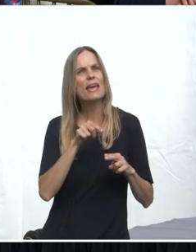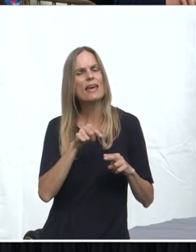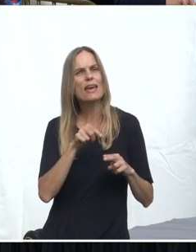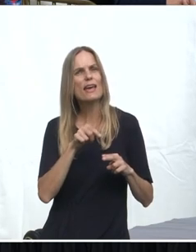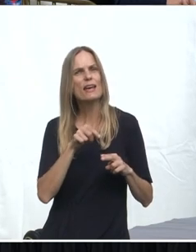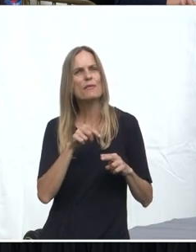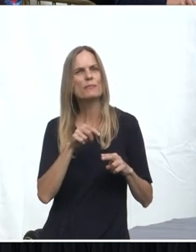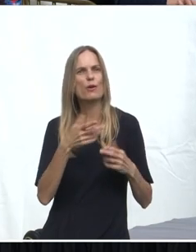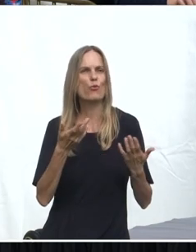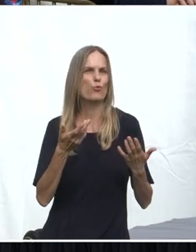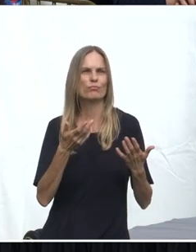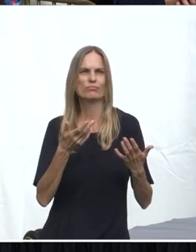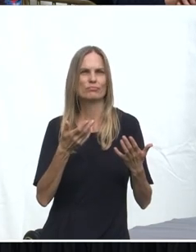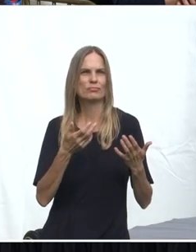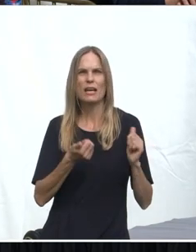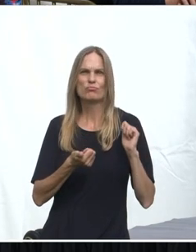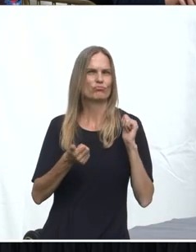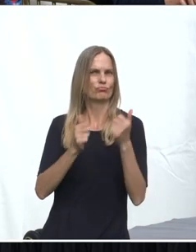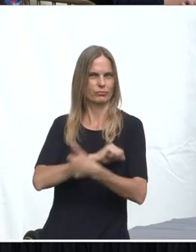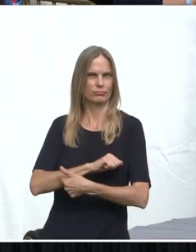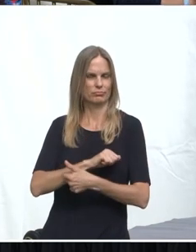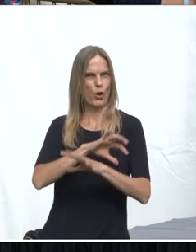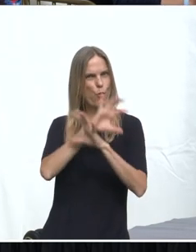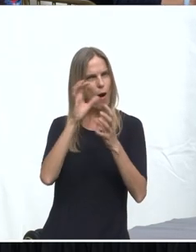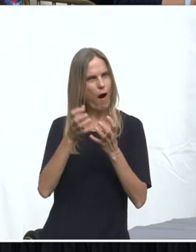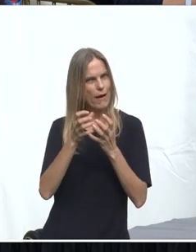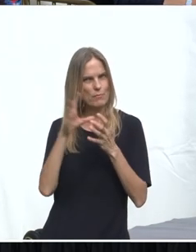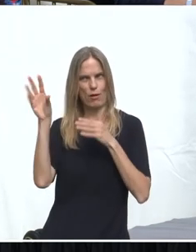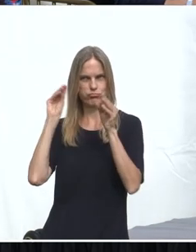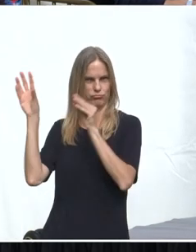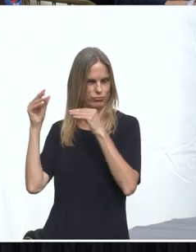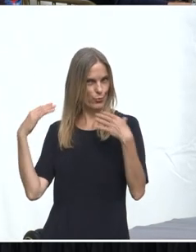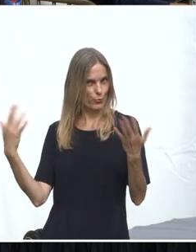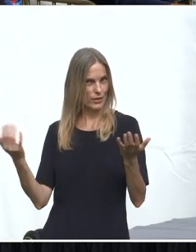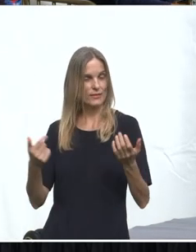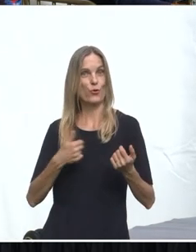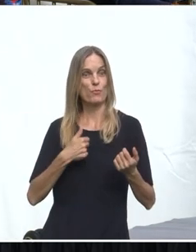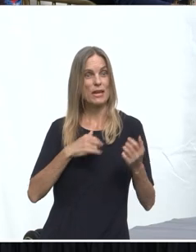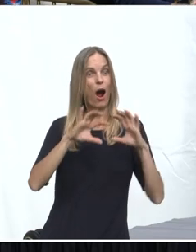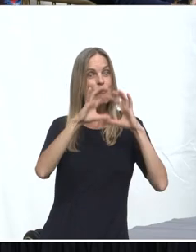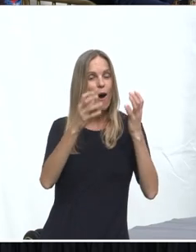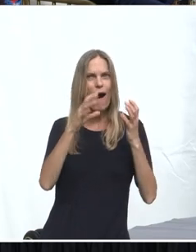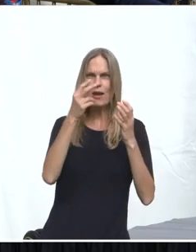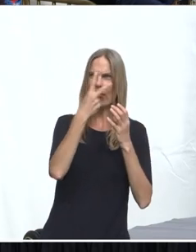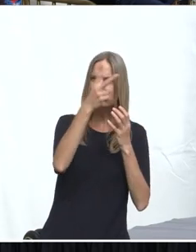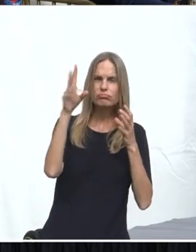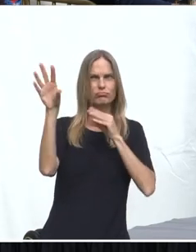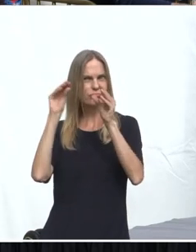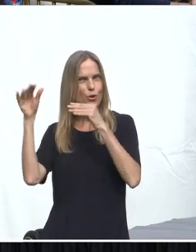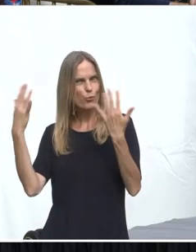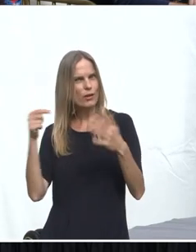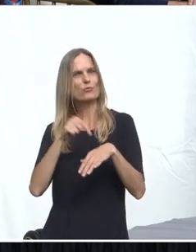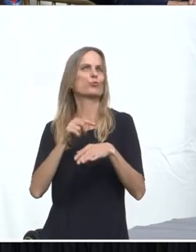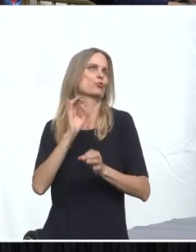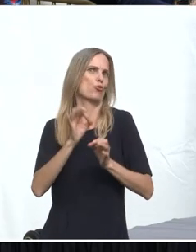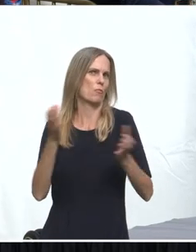and like perceive the world. So the way I always had seen the world was normal to me. I had no idea everyone else. But I mean in total, not